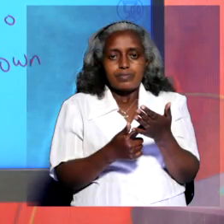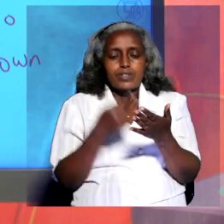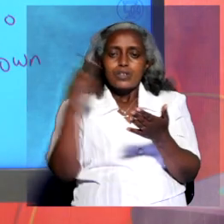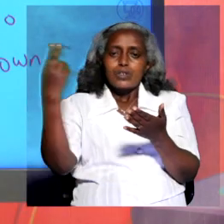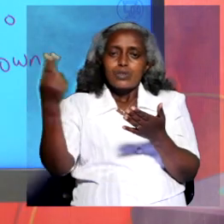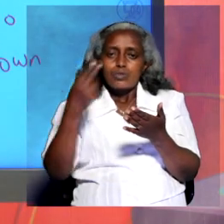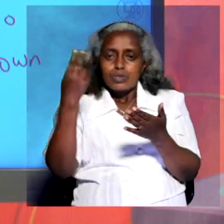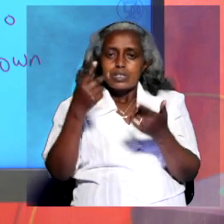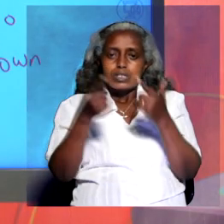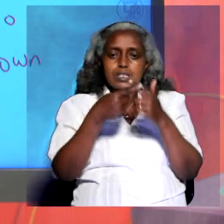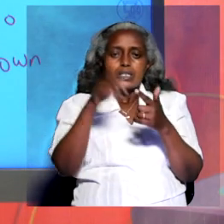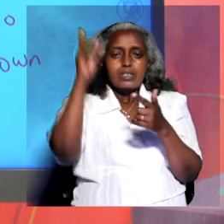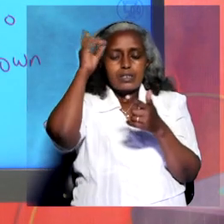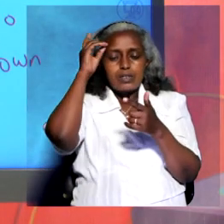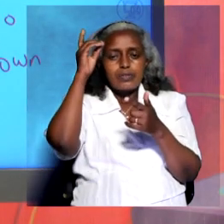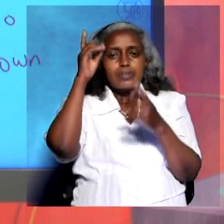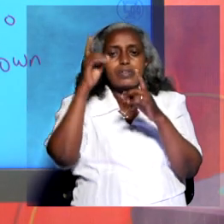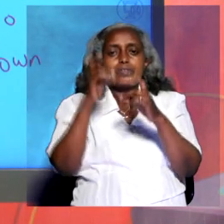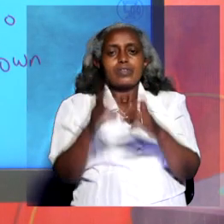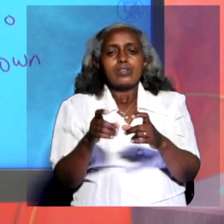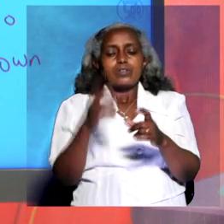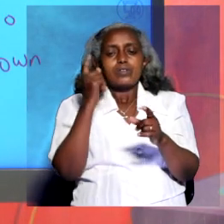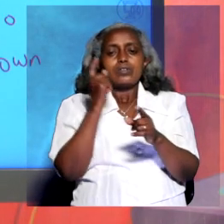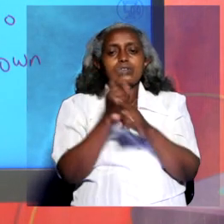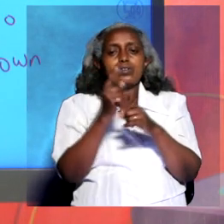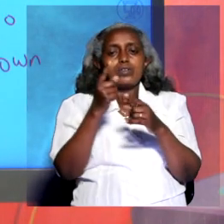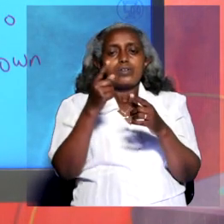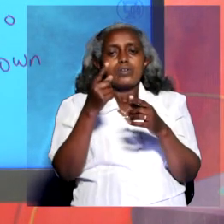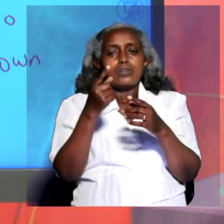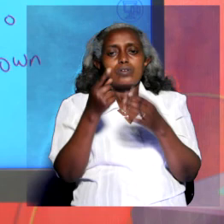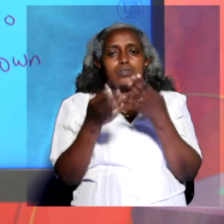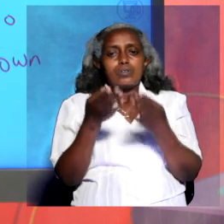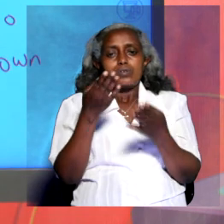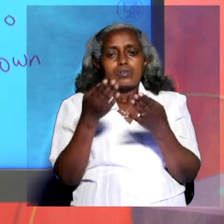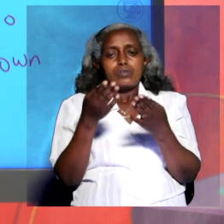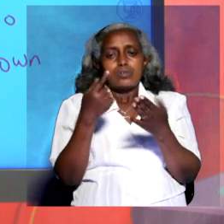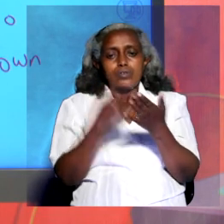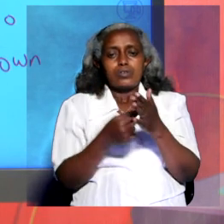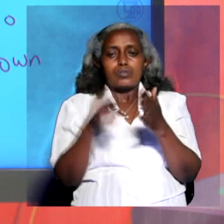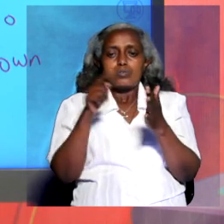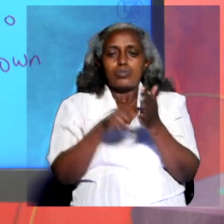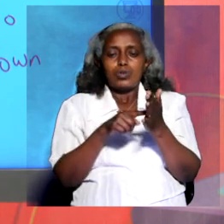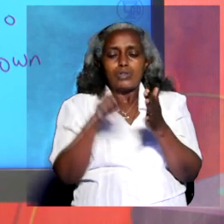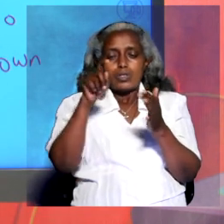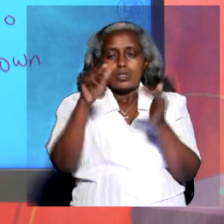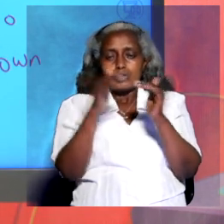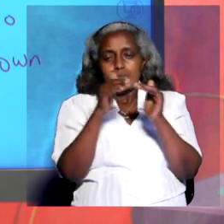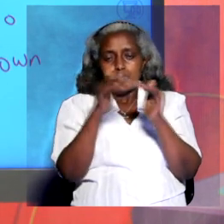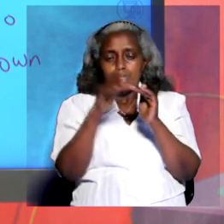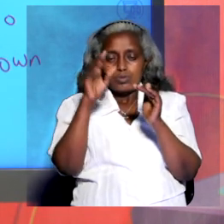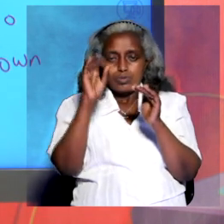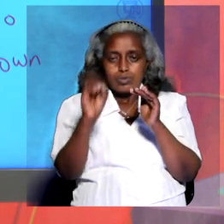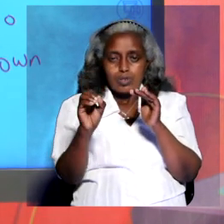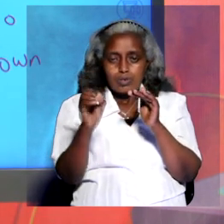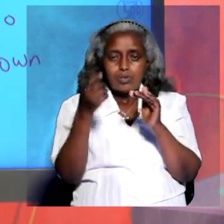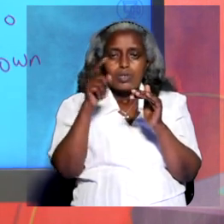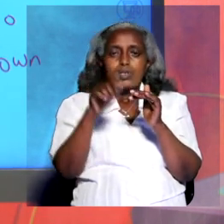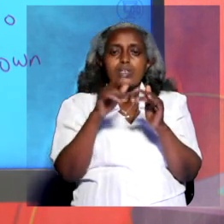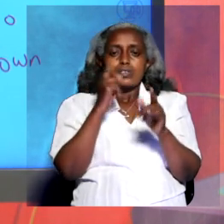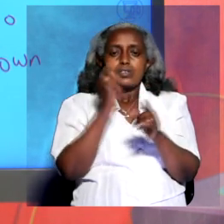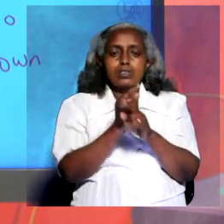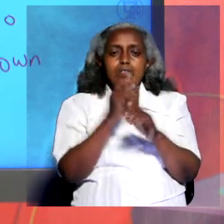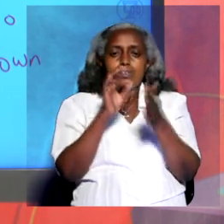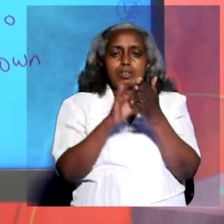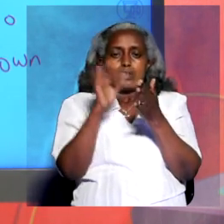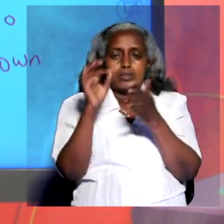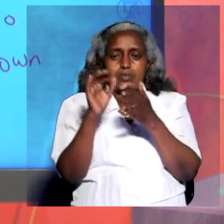using second derivative test, we can check whether this point, x equals to 0 and x is a critical number. These are the